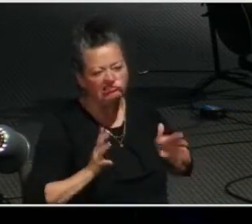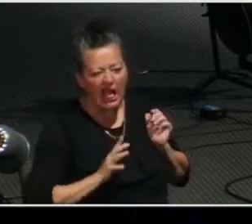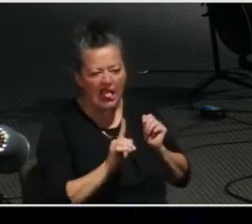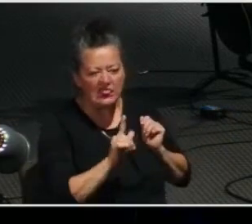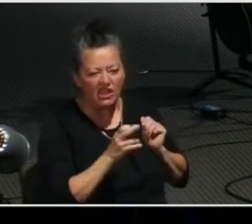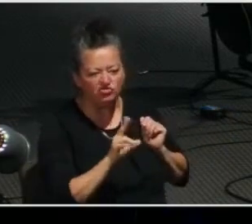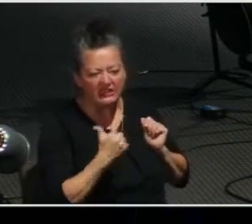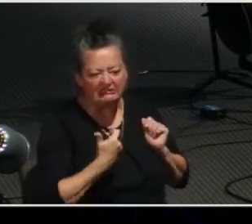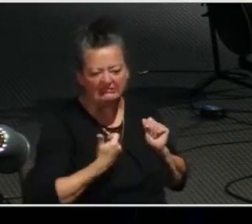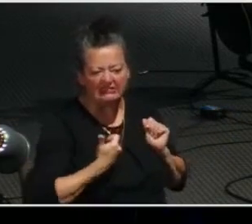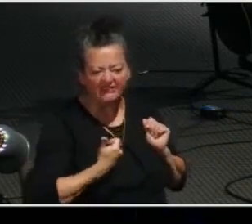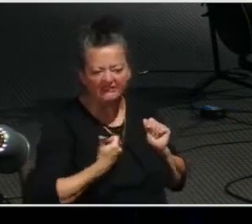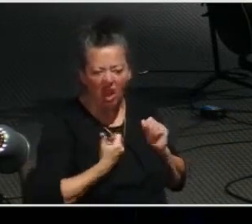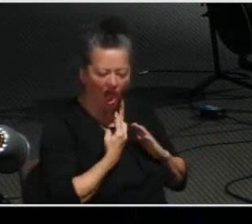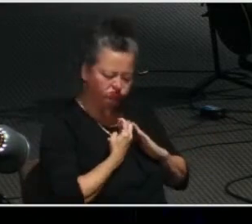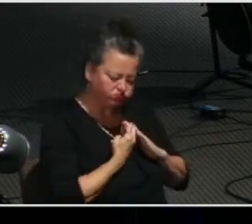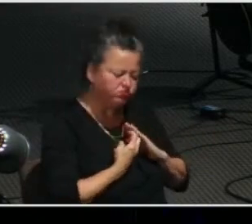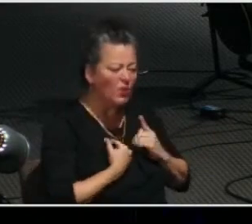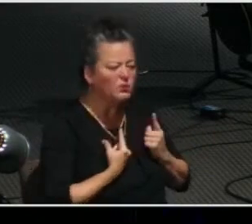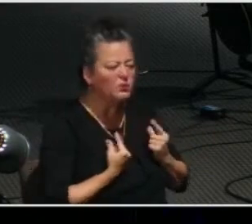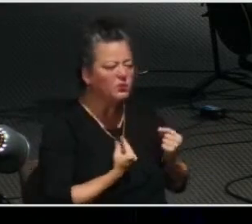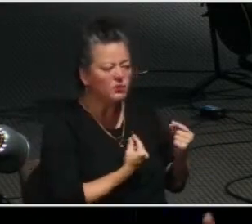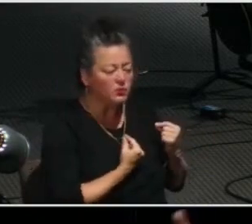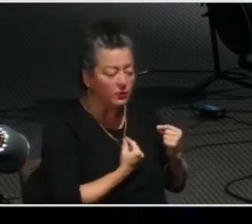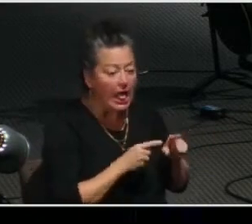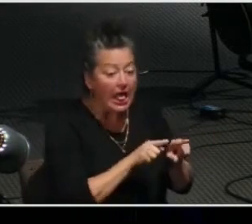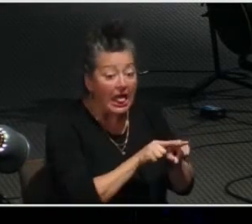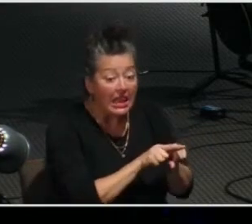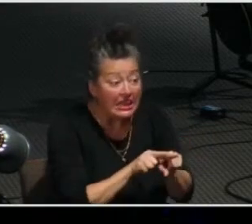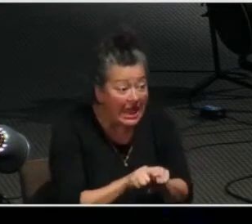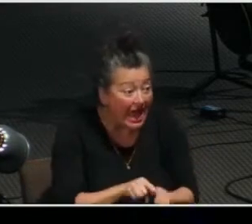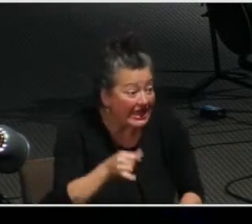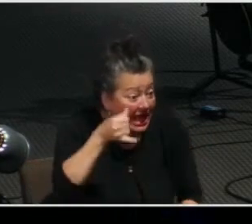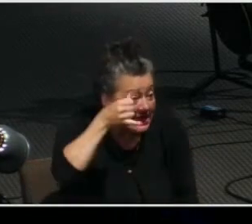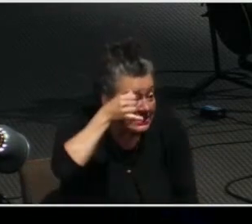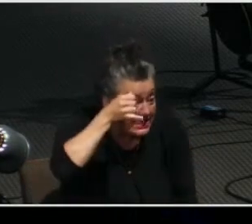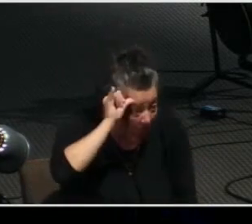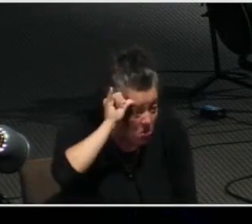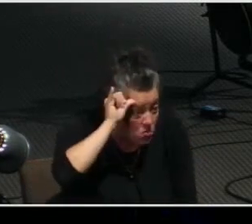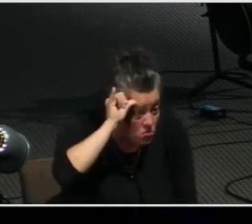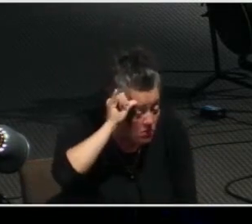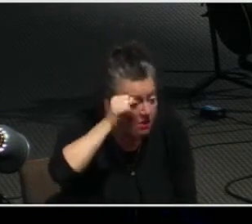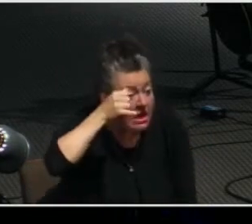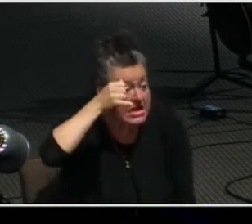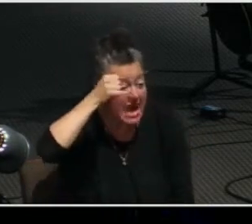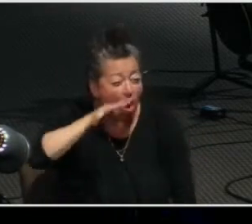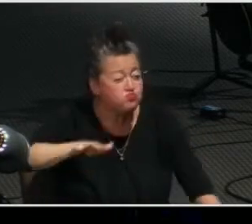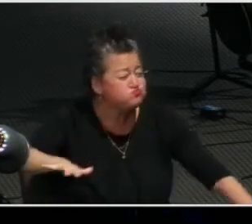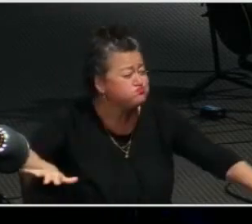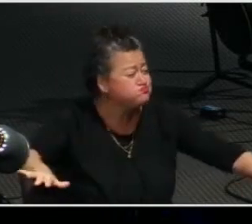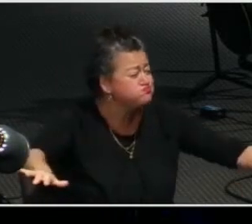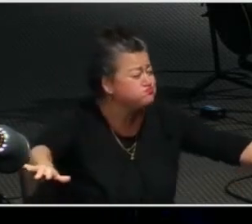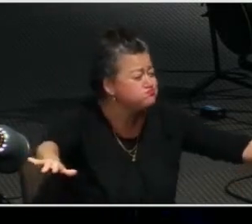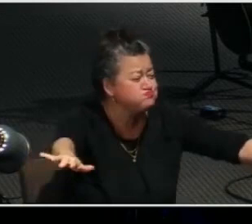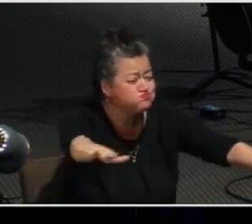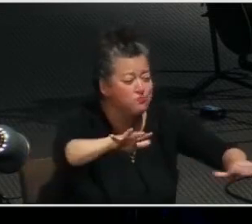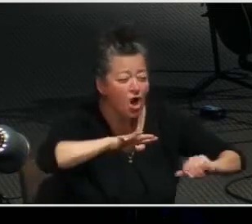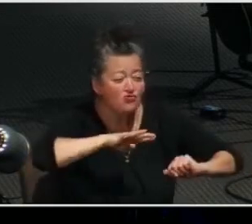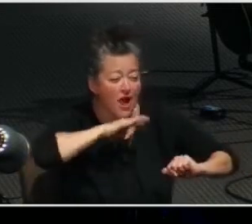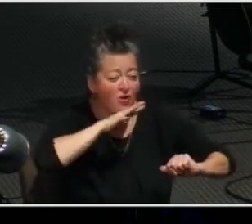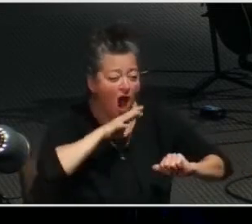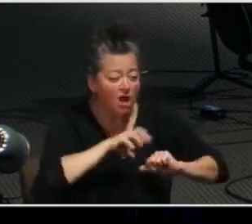in a field full of grain or grass would just gorge themselves on it if they weren't